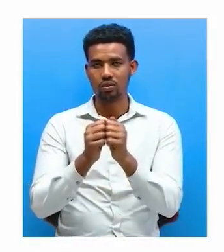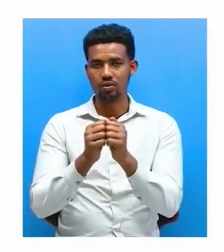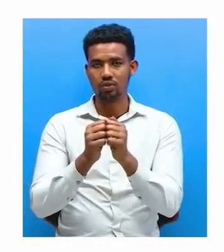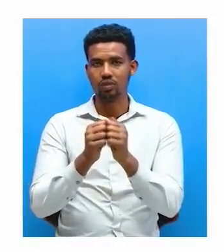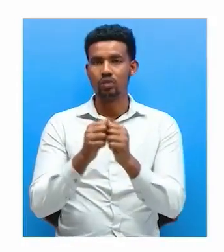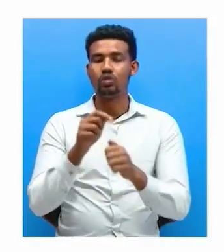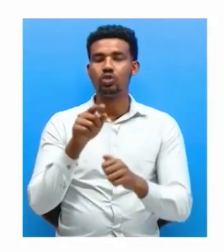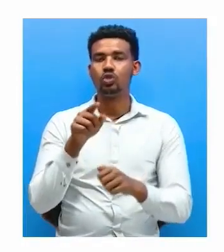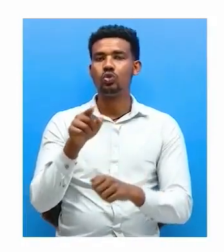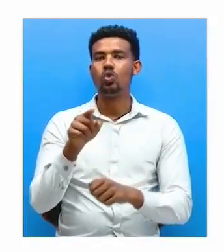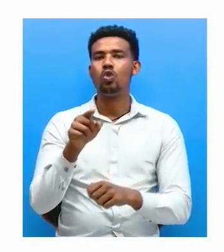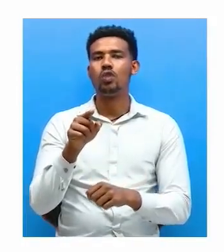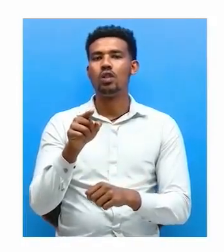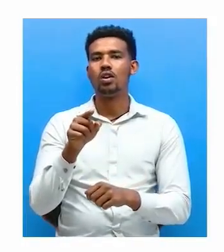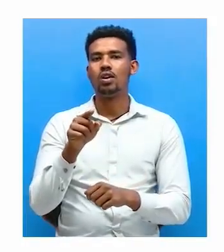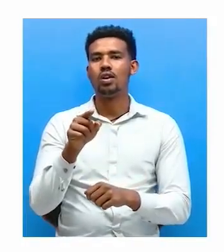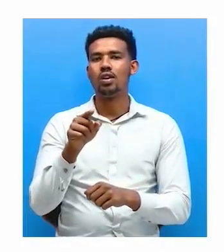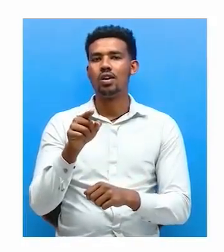your